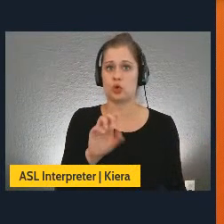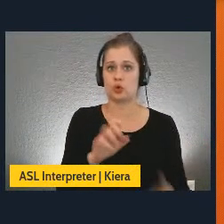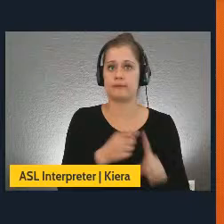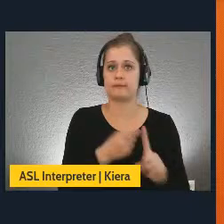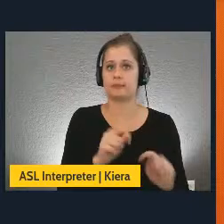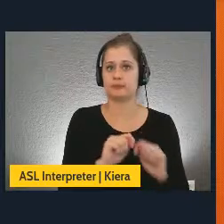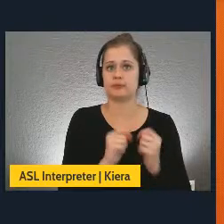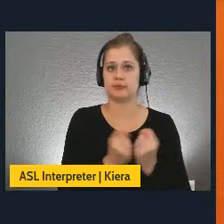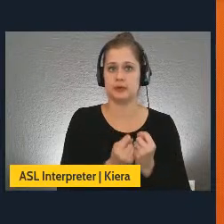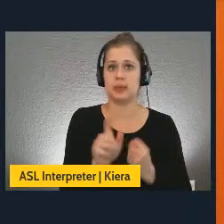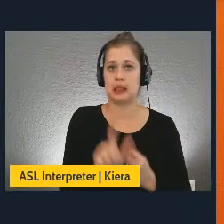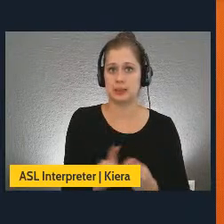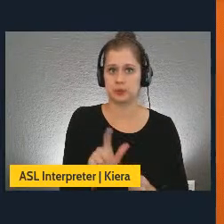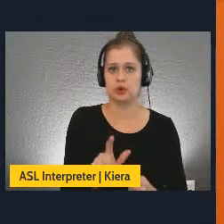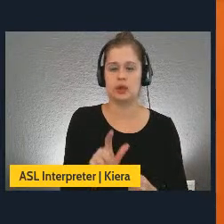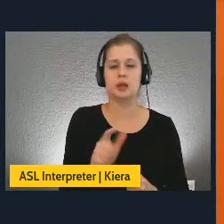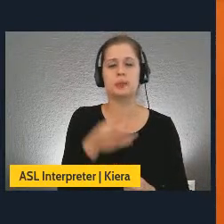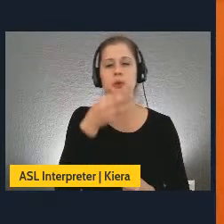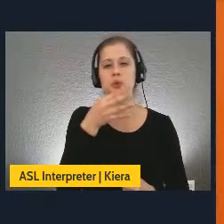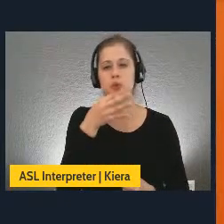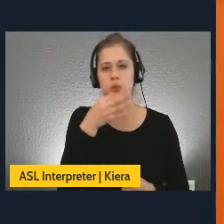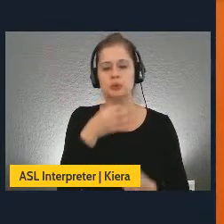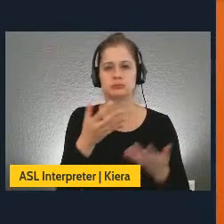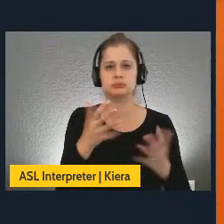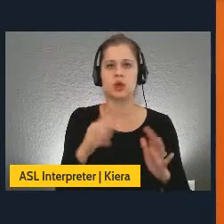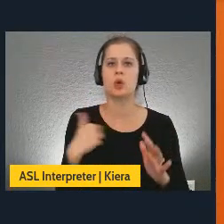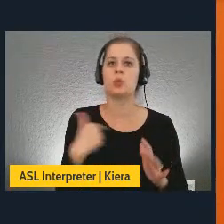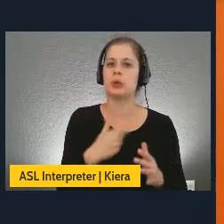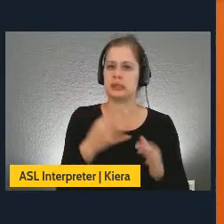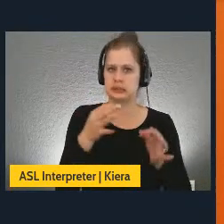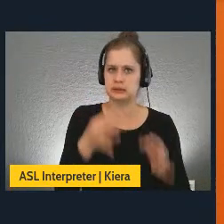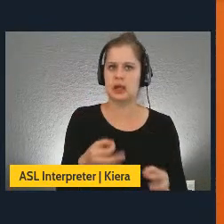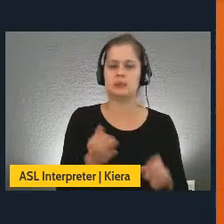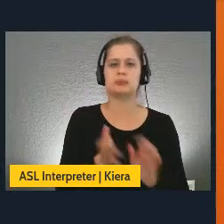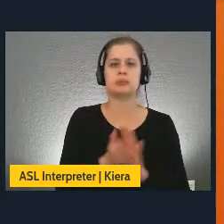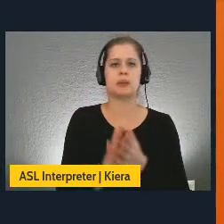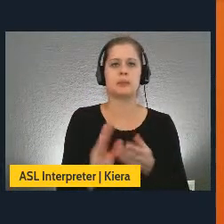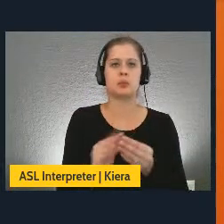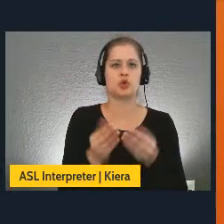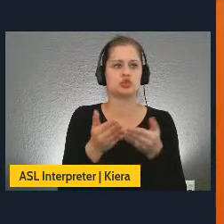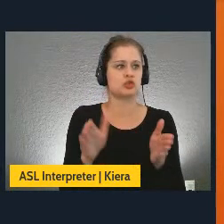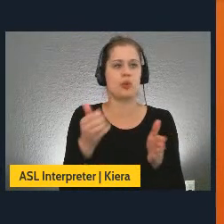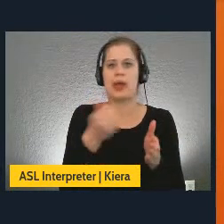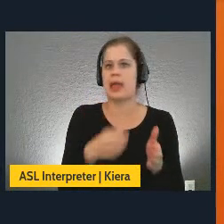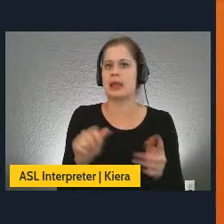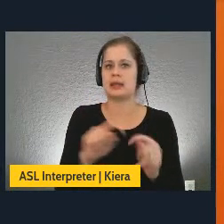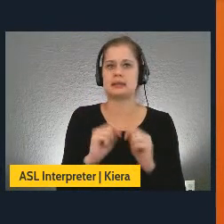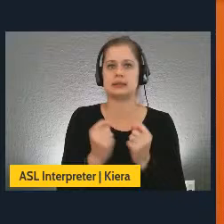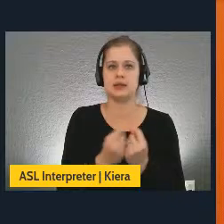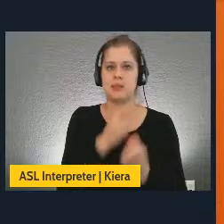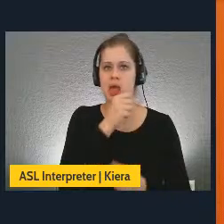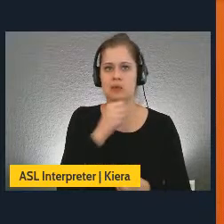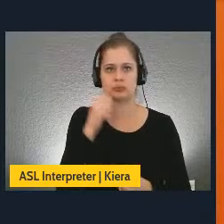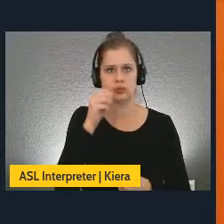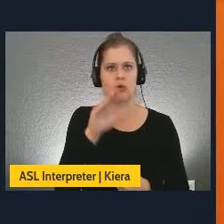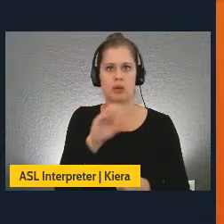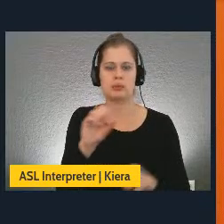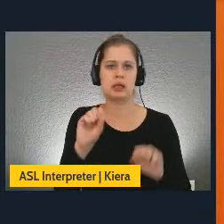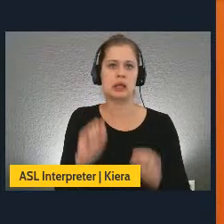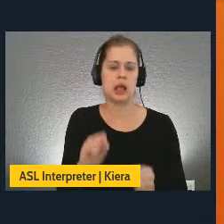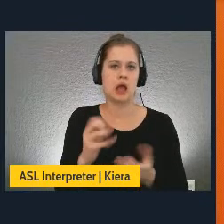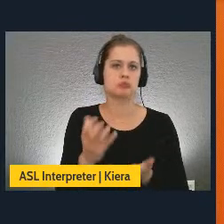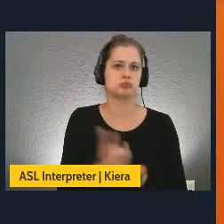shortly afterwards, we decided to make it generic, so any team at Amazon can use it, and we published the package